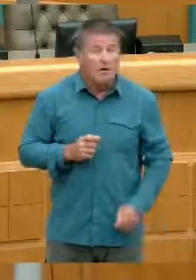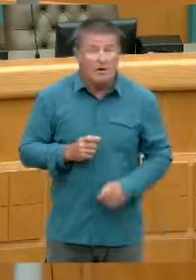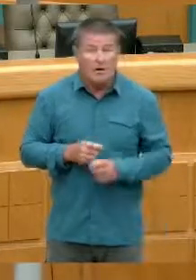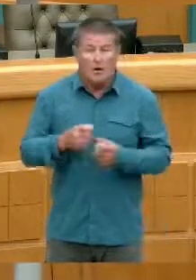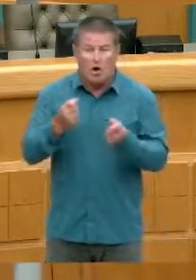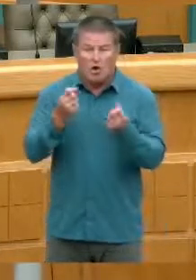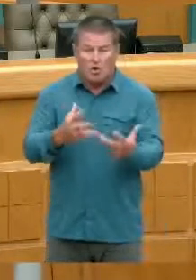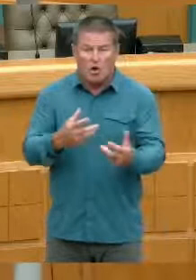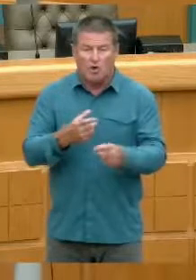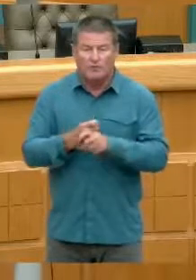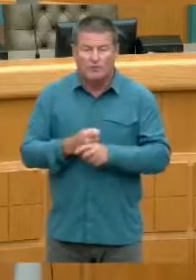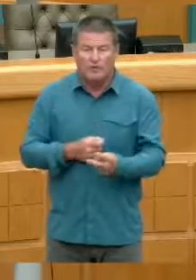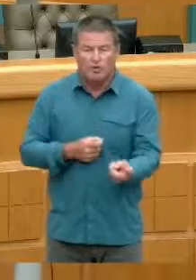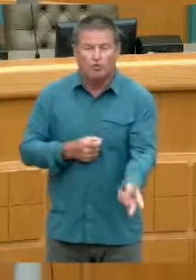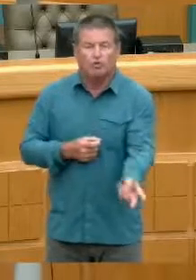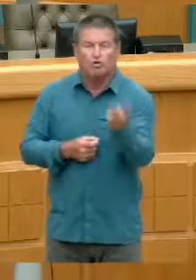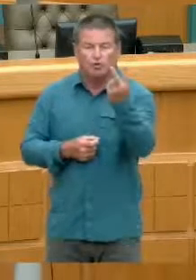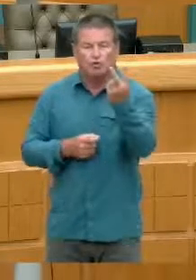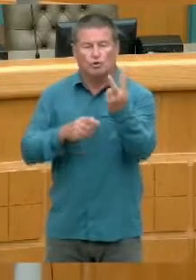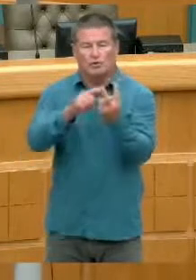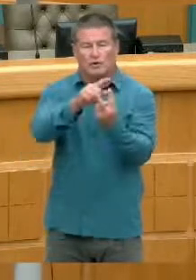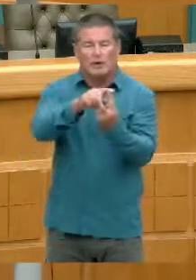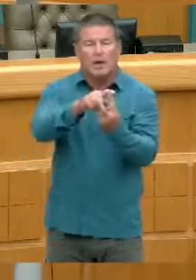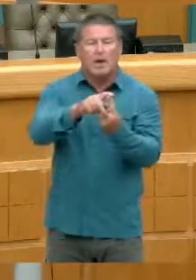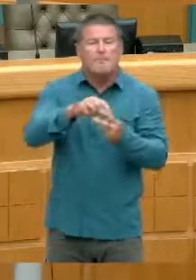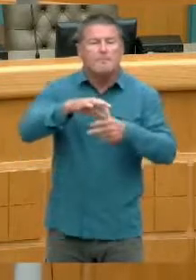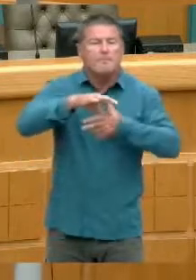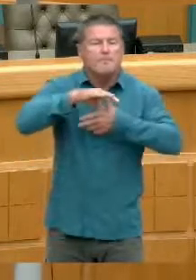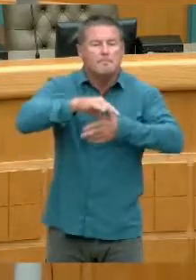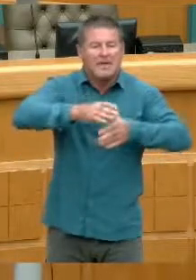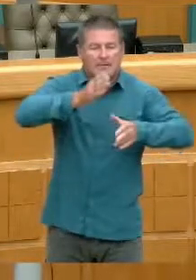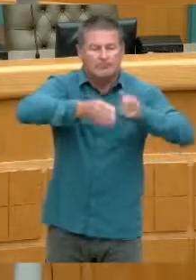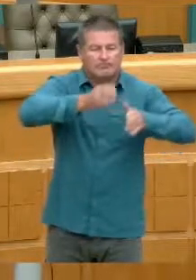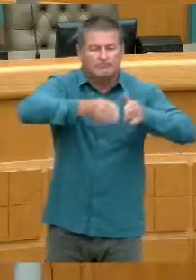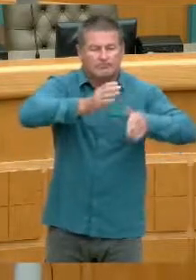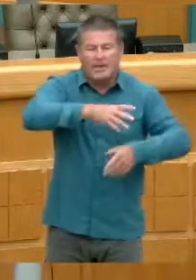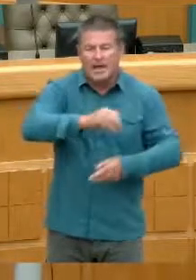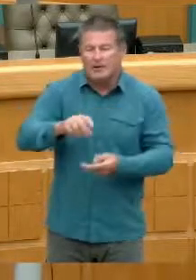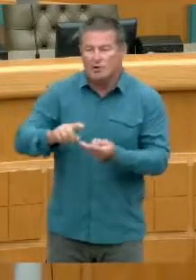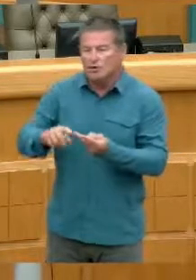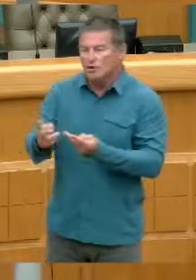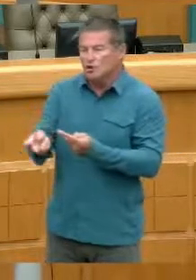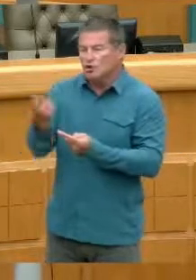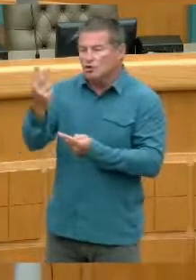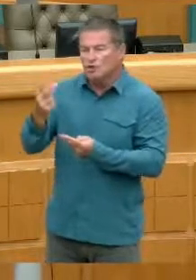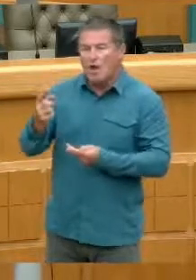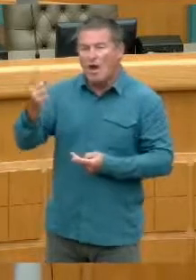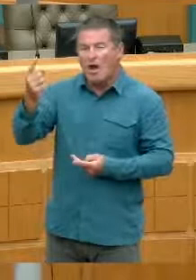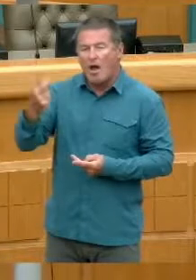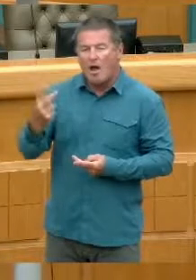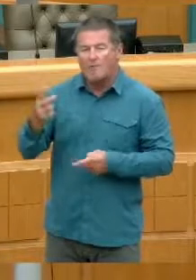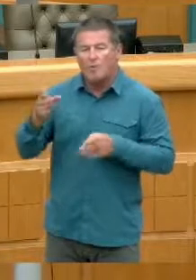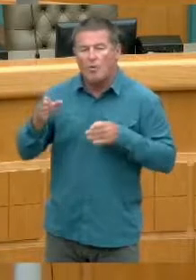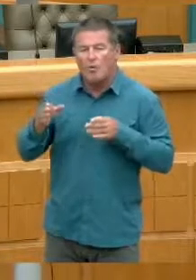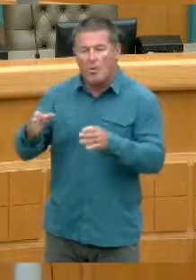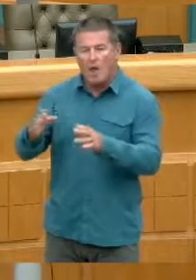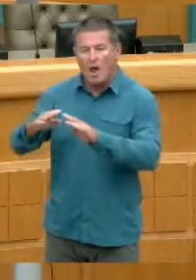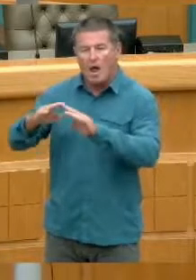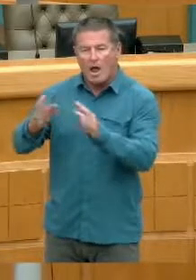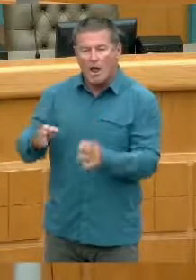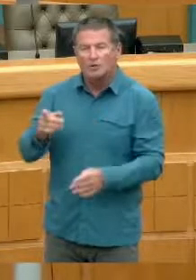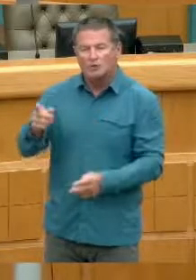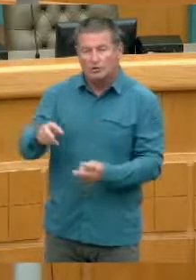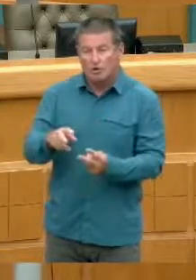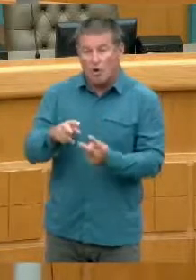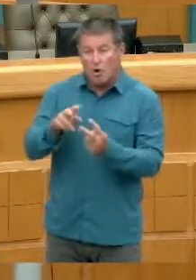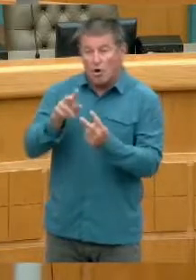2 institutions, if you will, the beef processing plant and then 2 transitional housing complexes. And so that caused that real